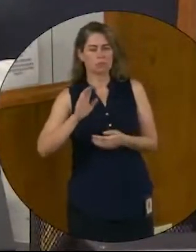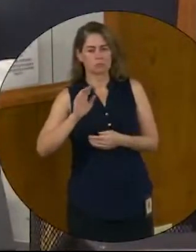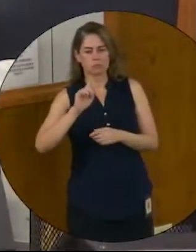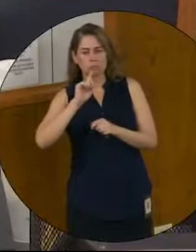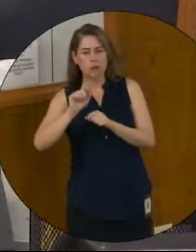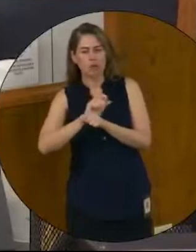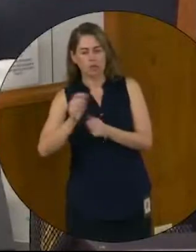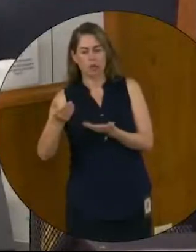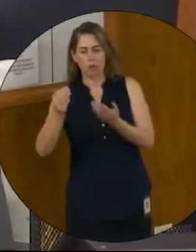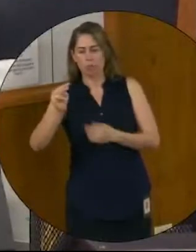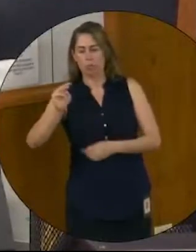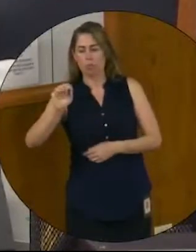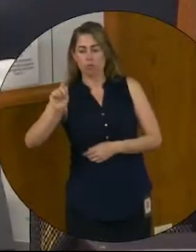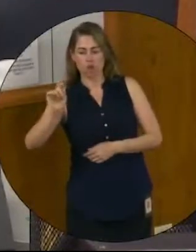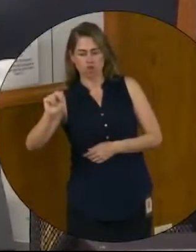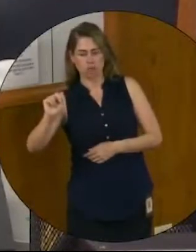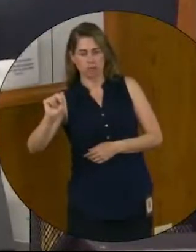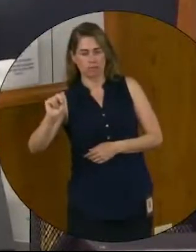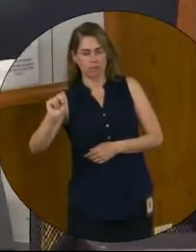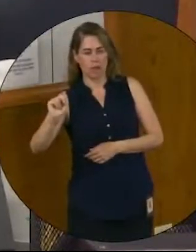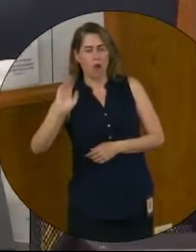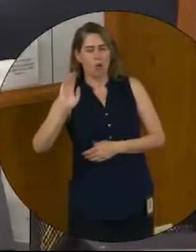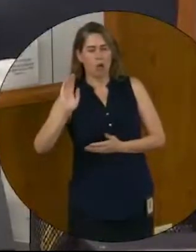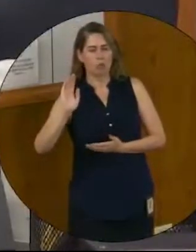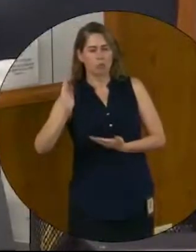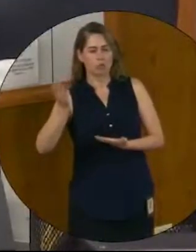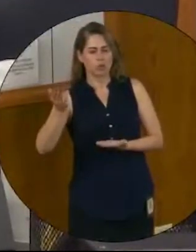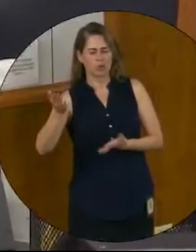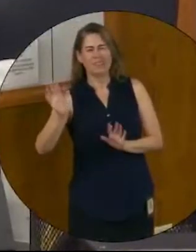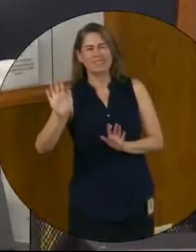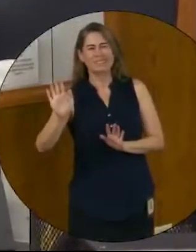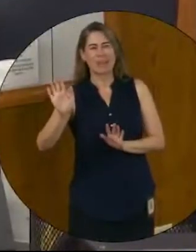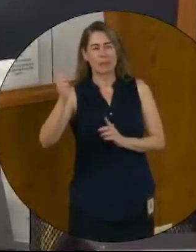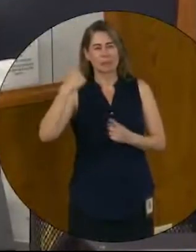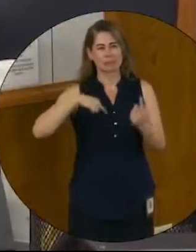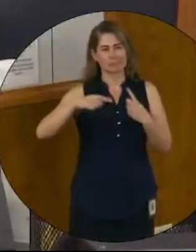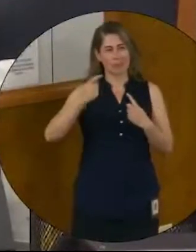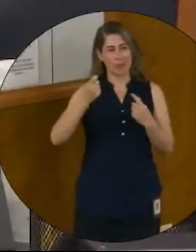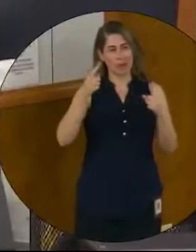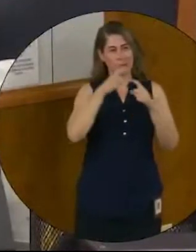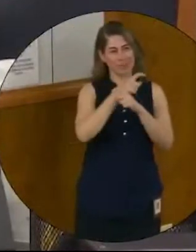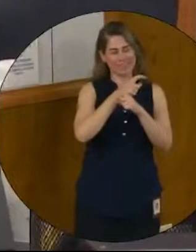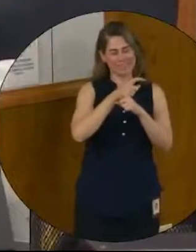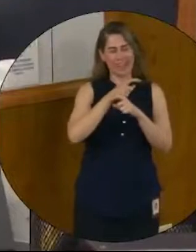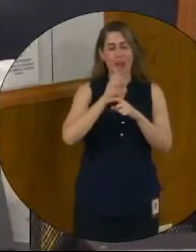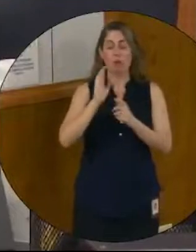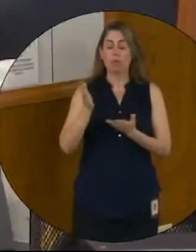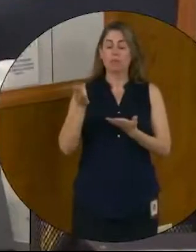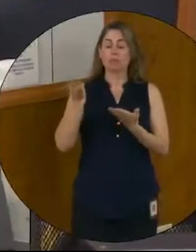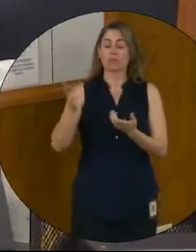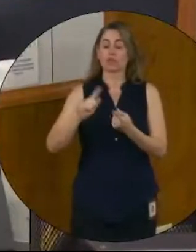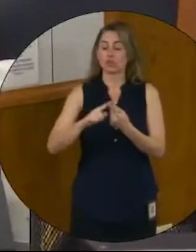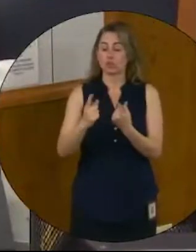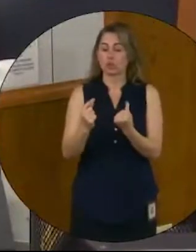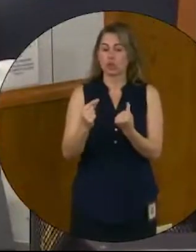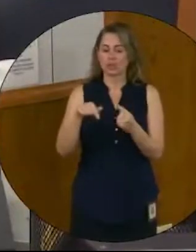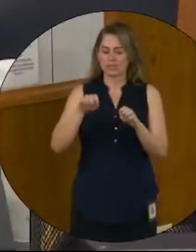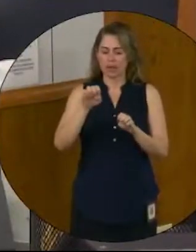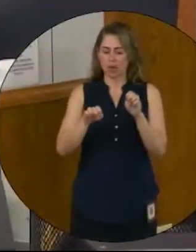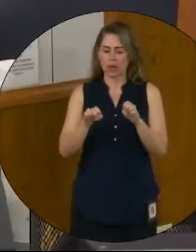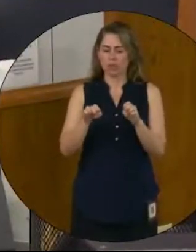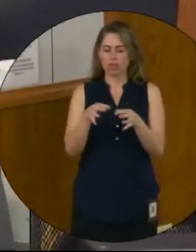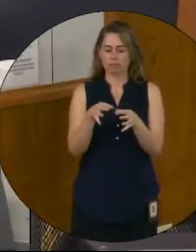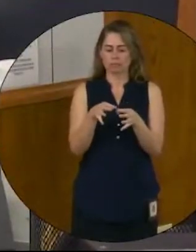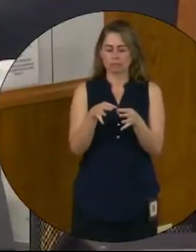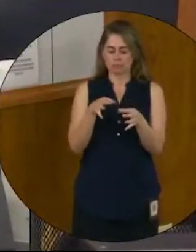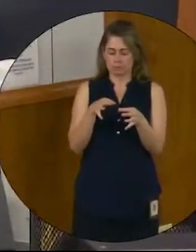to, might be complicated, so let me work it out. I'm going to move this evaluation up so that we